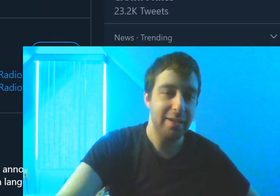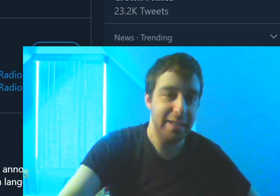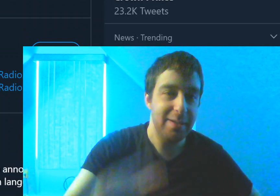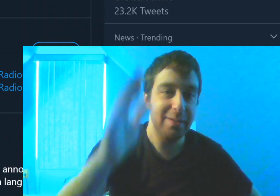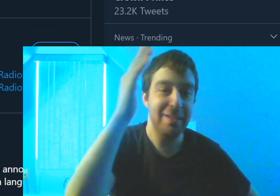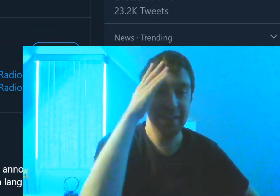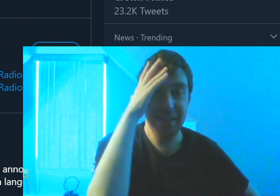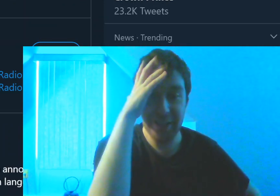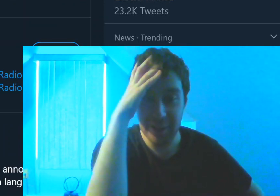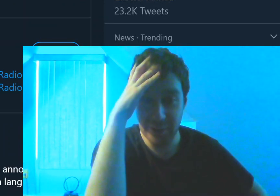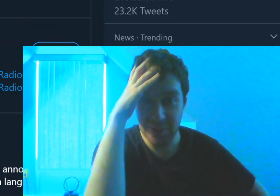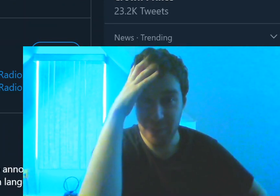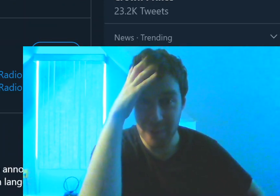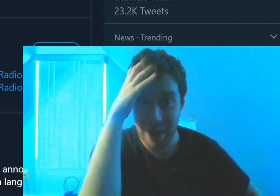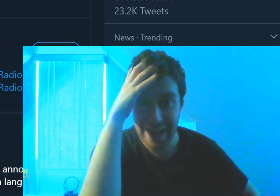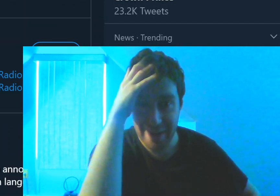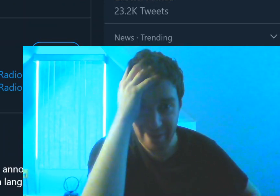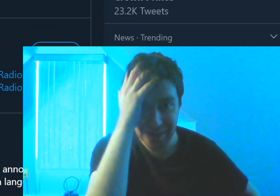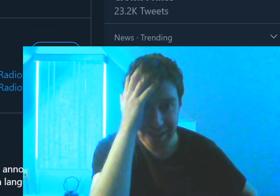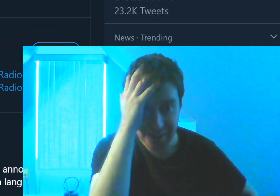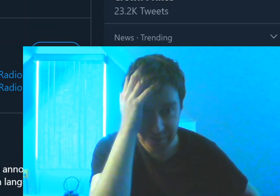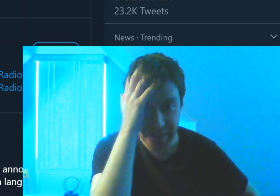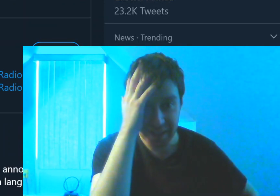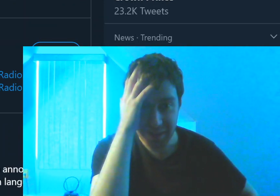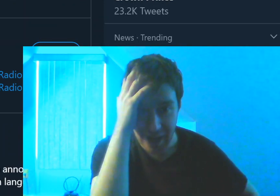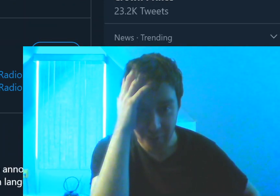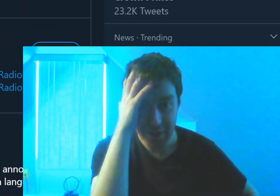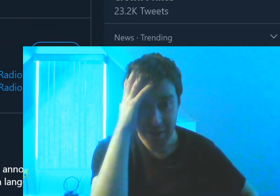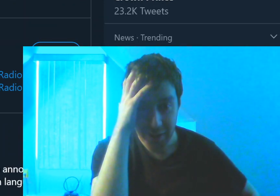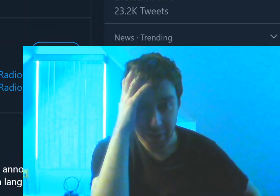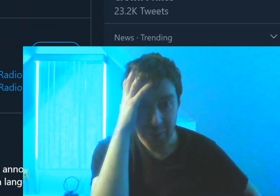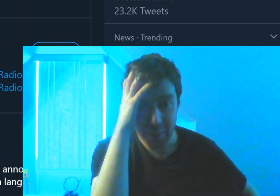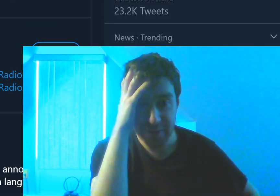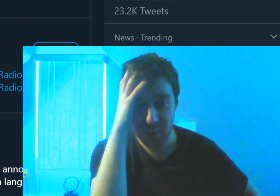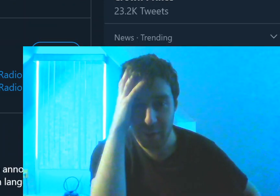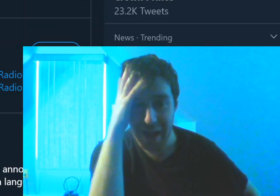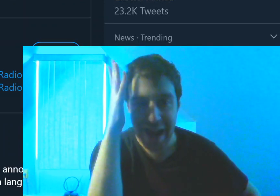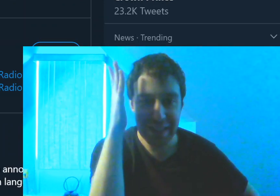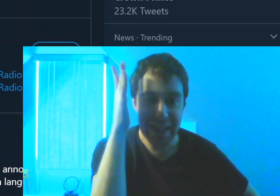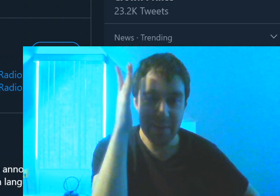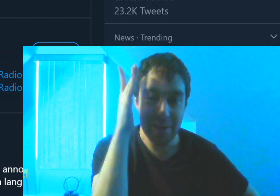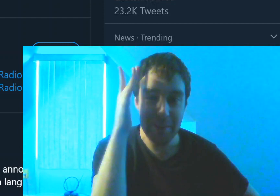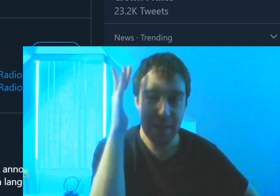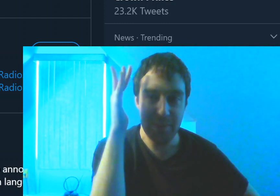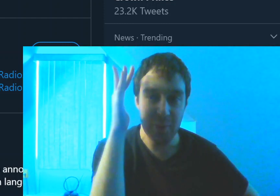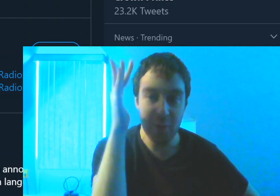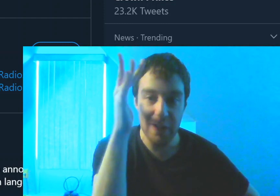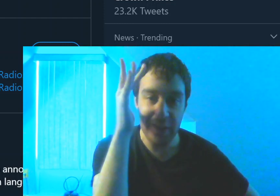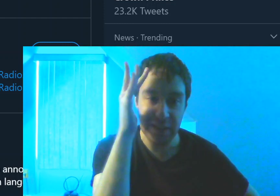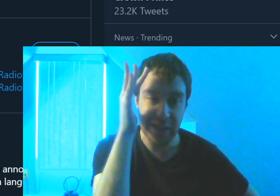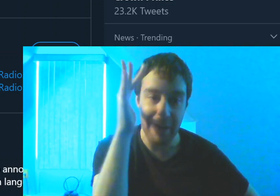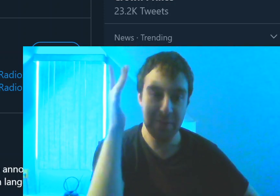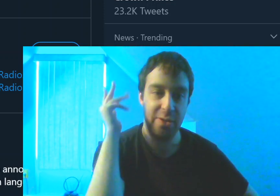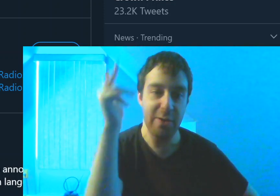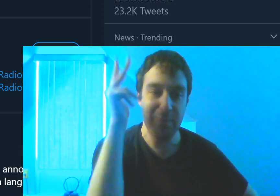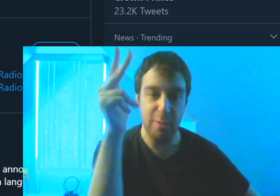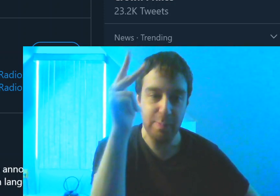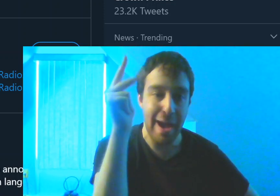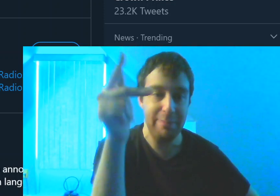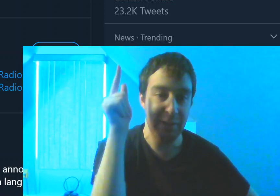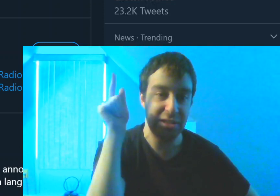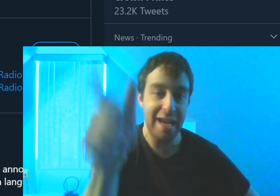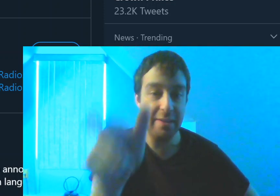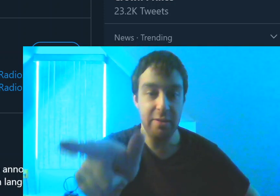Mike, this is so stupid. Why can't Francesa figure this out? We have 19 million people who live in this state. We're the third